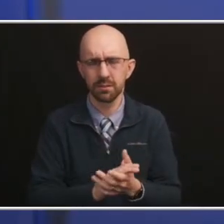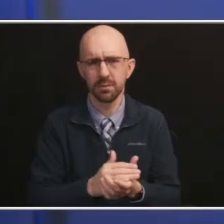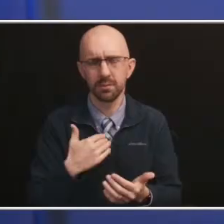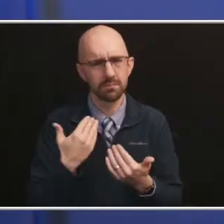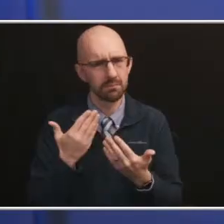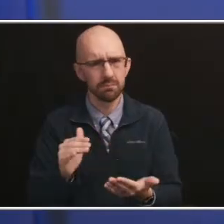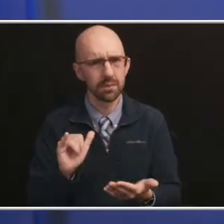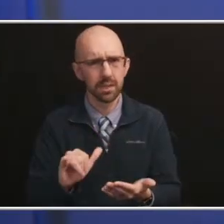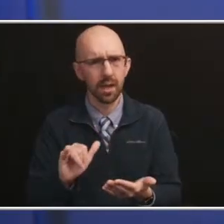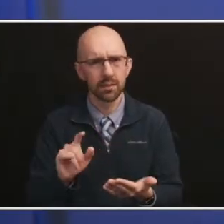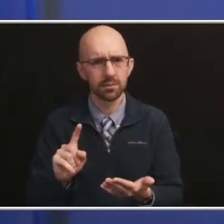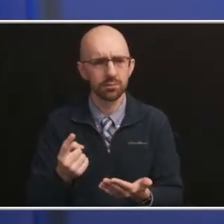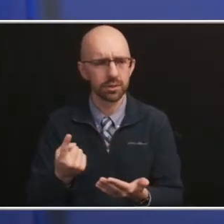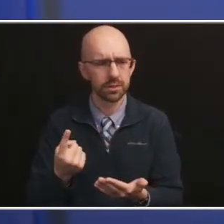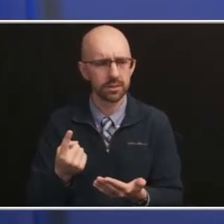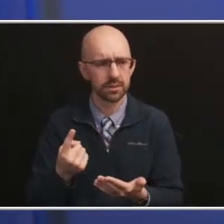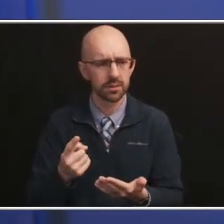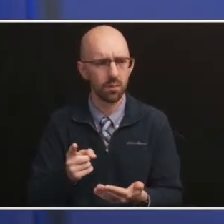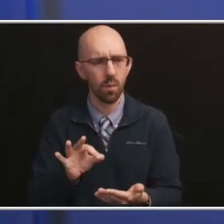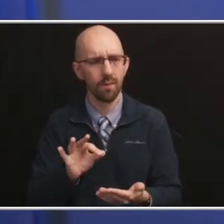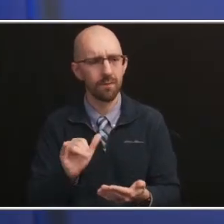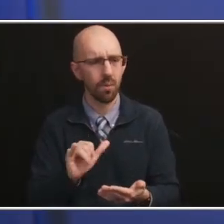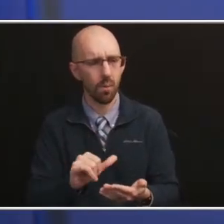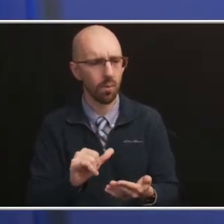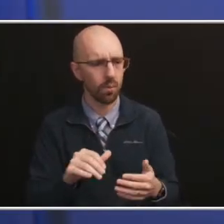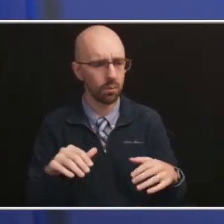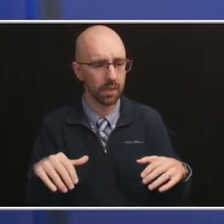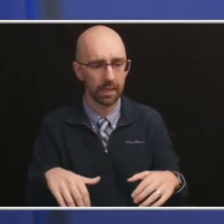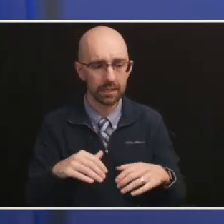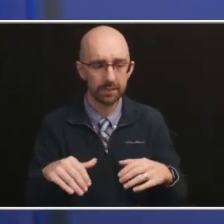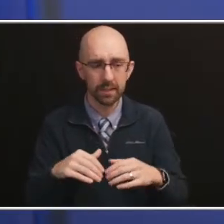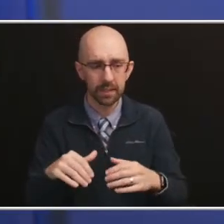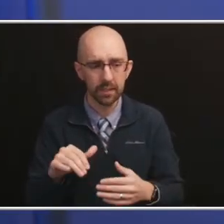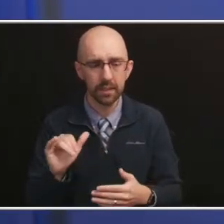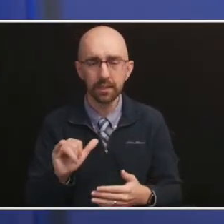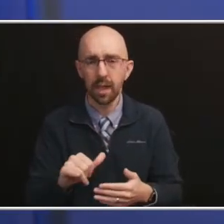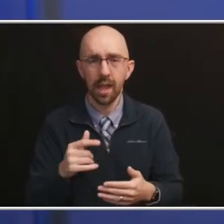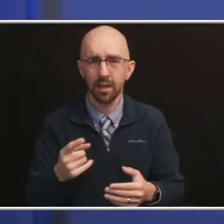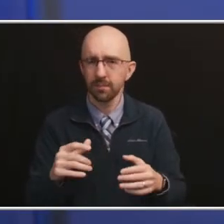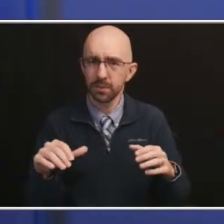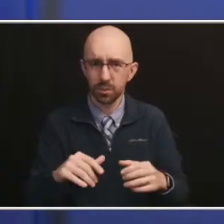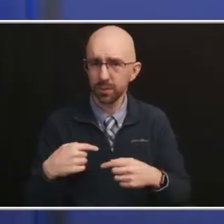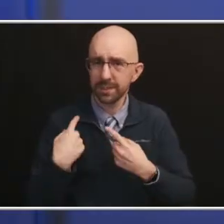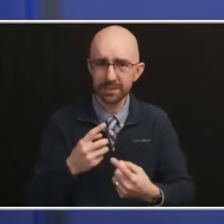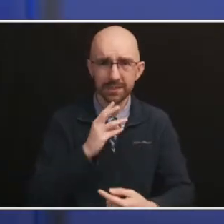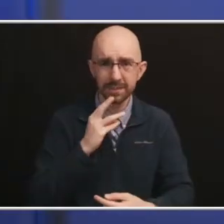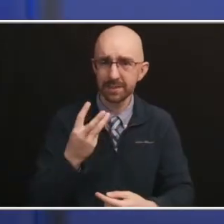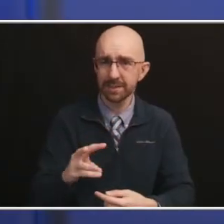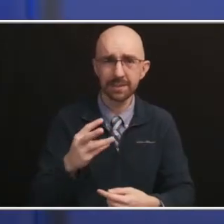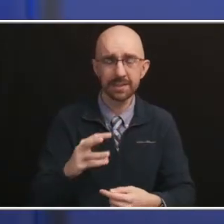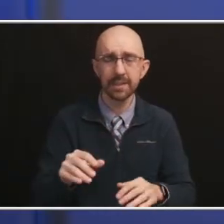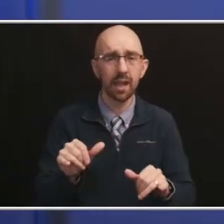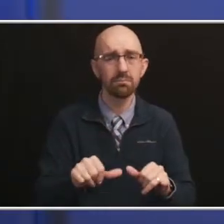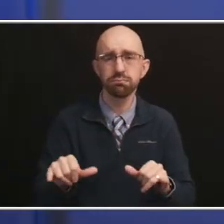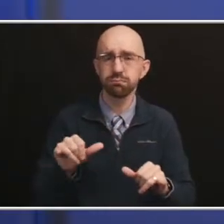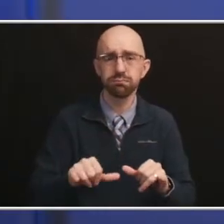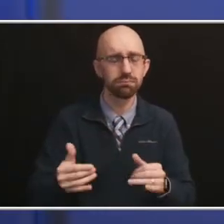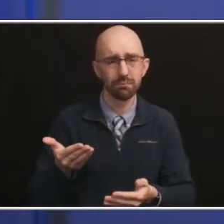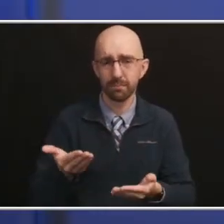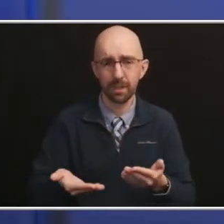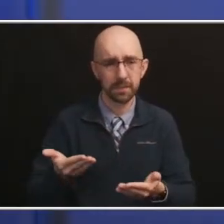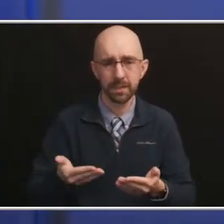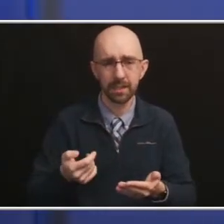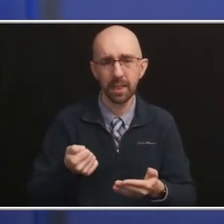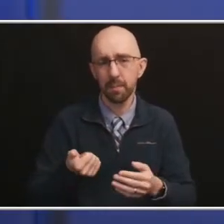just one of those activities that you've been doing since you're 16, and maybe you're a little